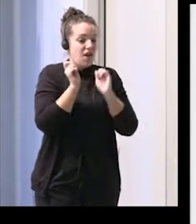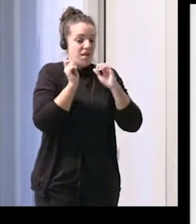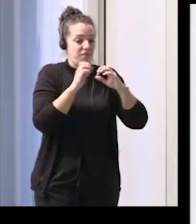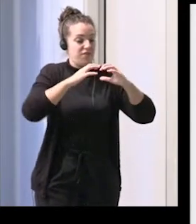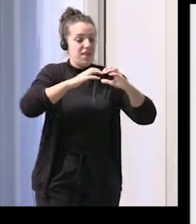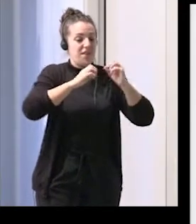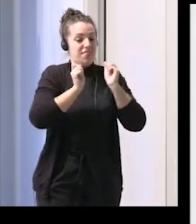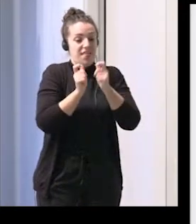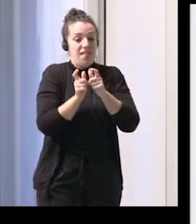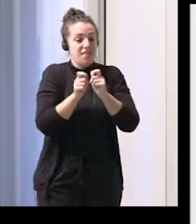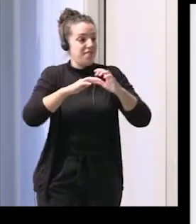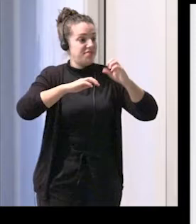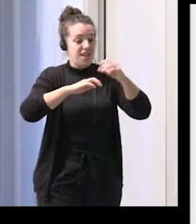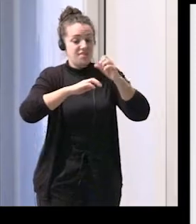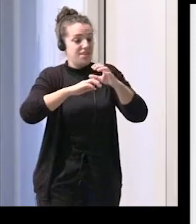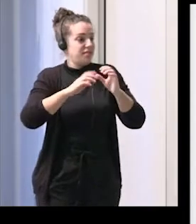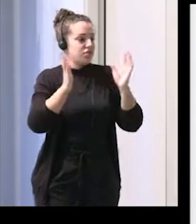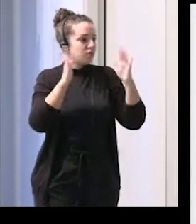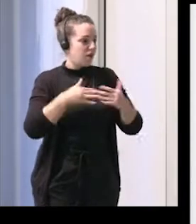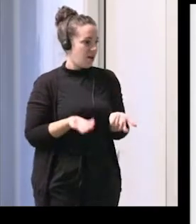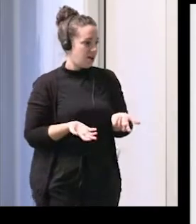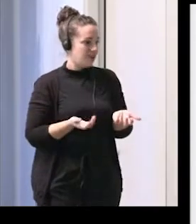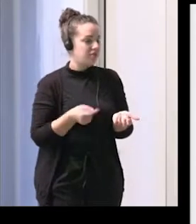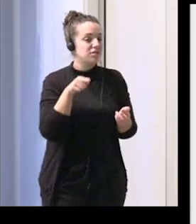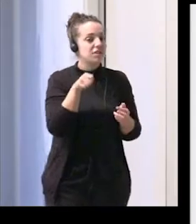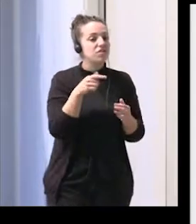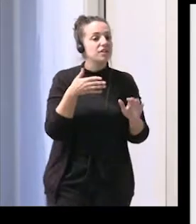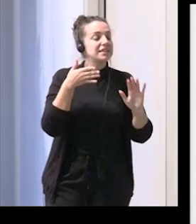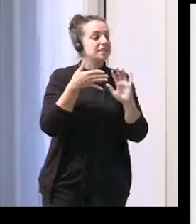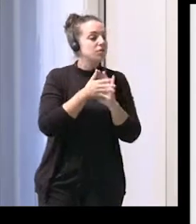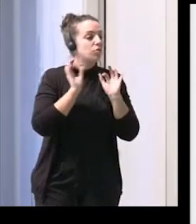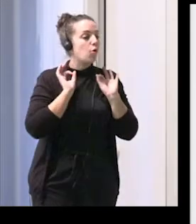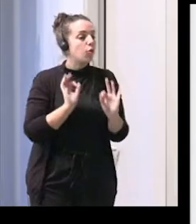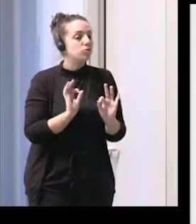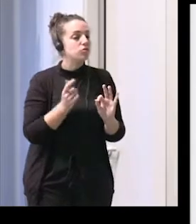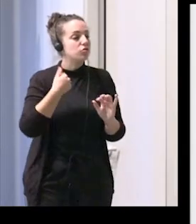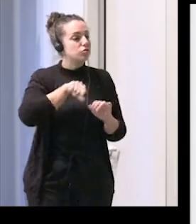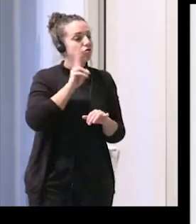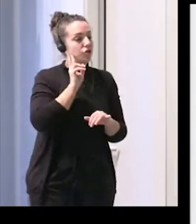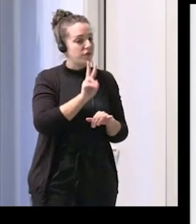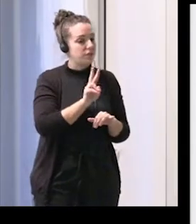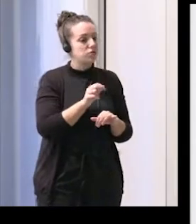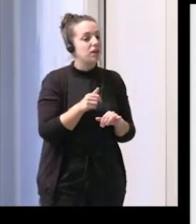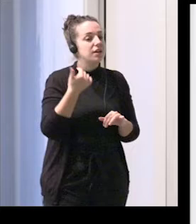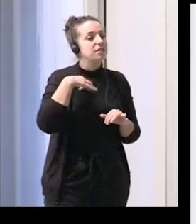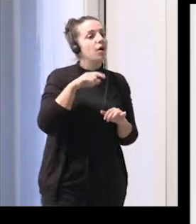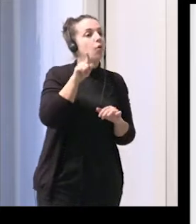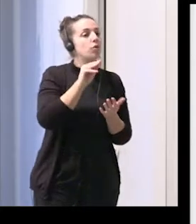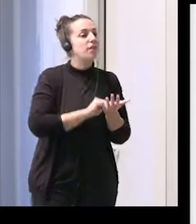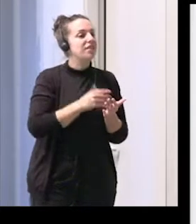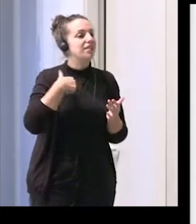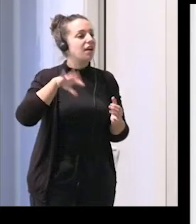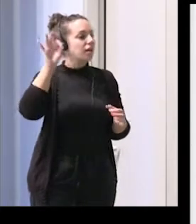And that is exactly what we found. Once we gave 2 cochlear implants, we could measure